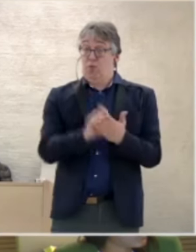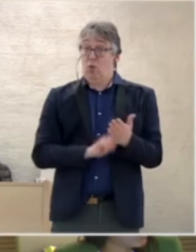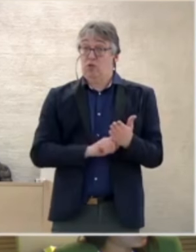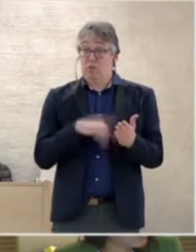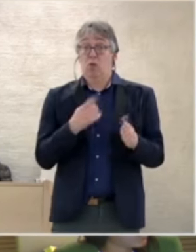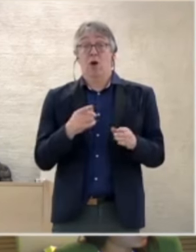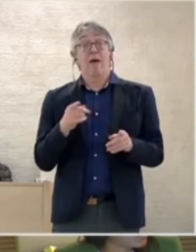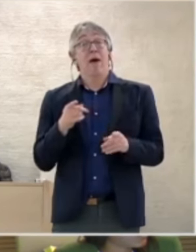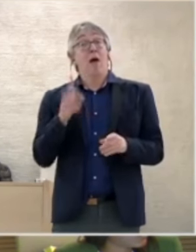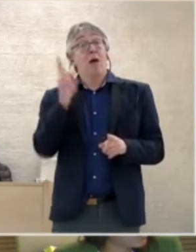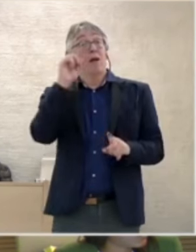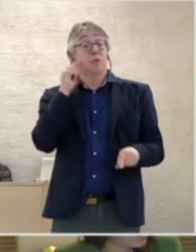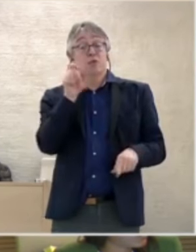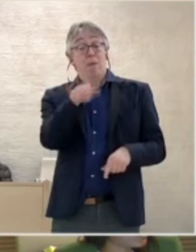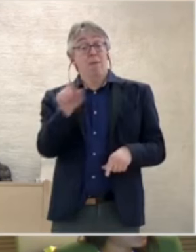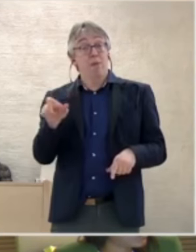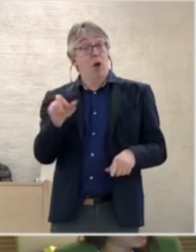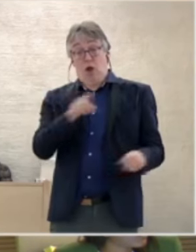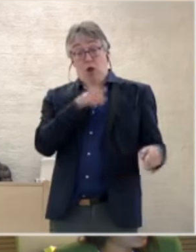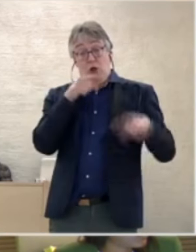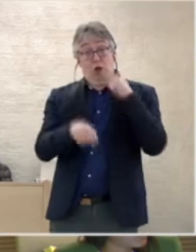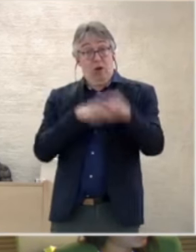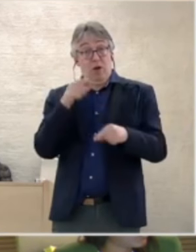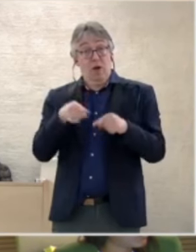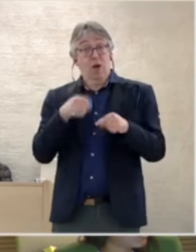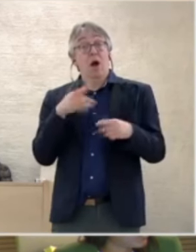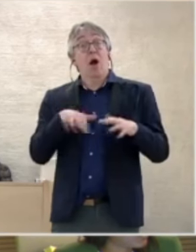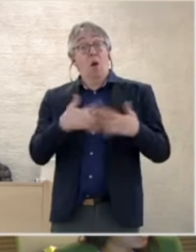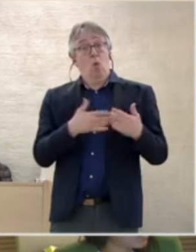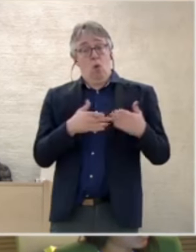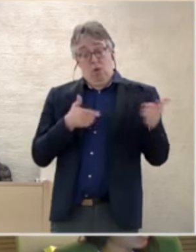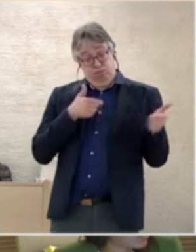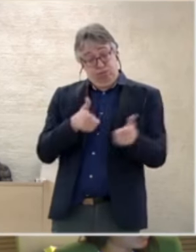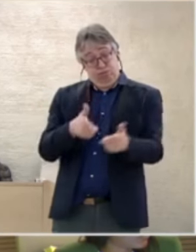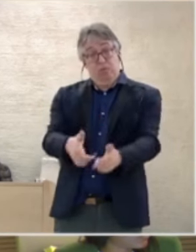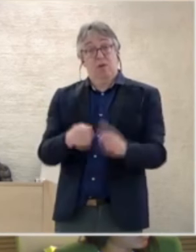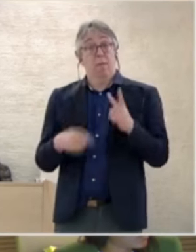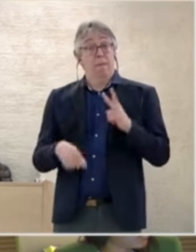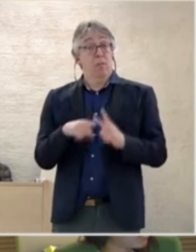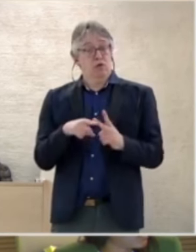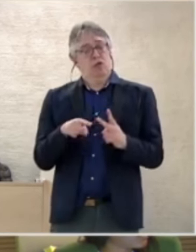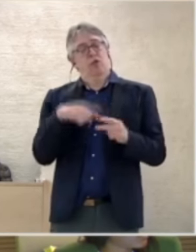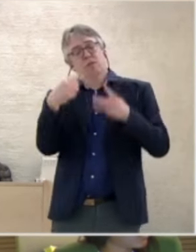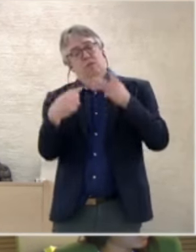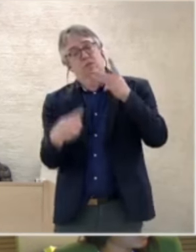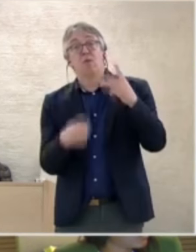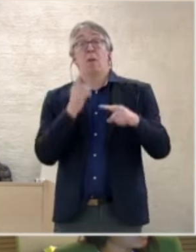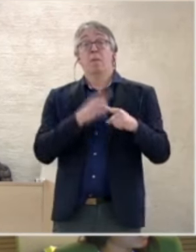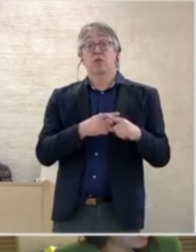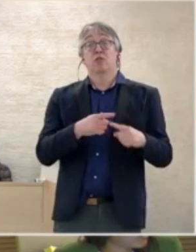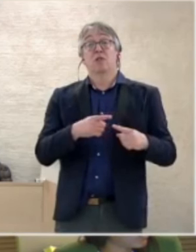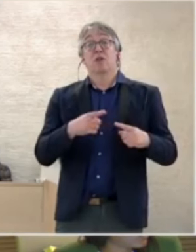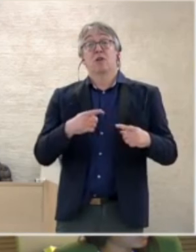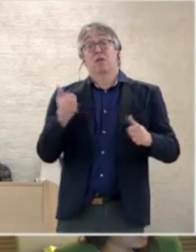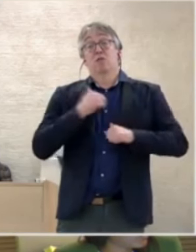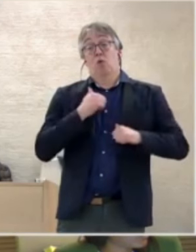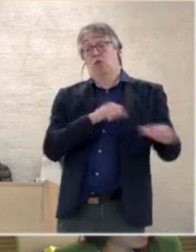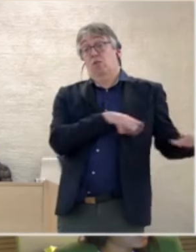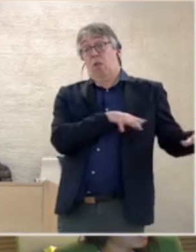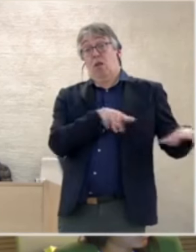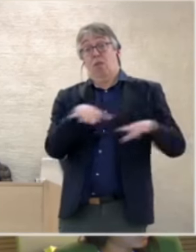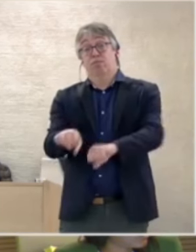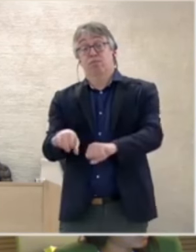Azerbaijan residents of Khojaly by discriminating gunfire and other brutal acts by invading troops of Armenia. I